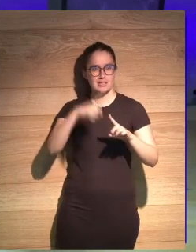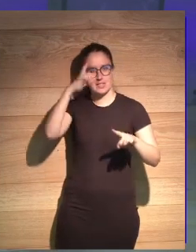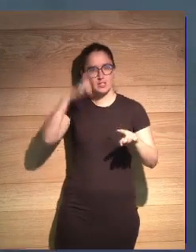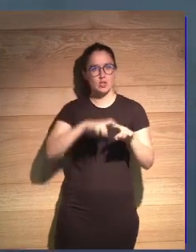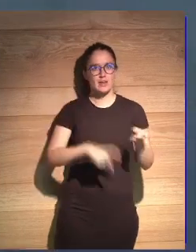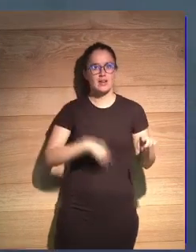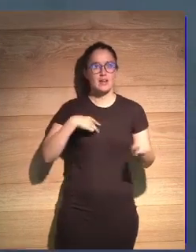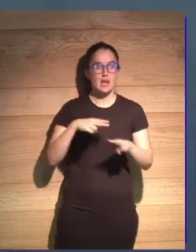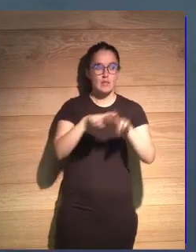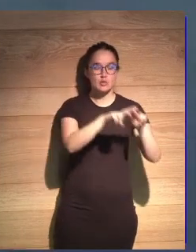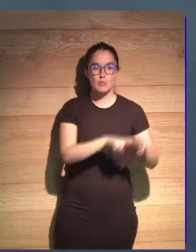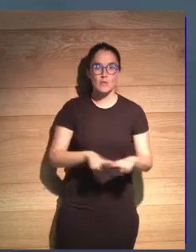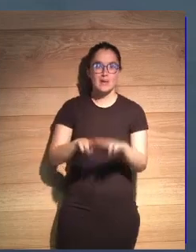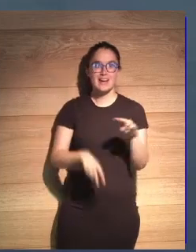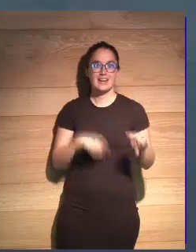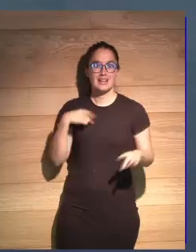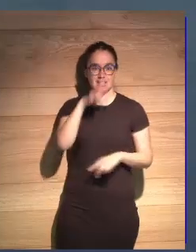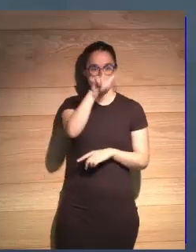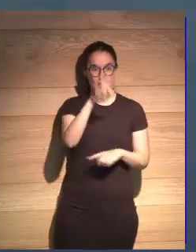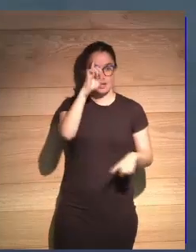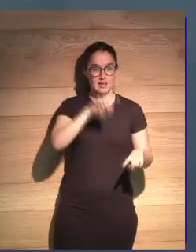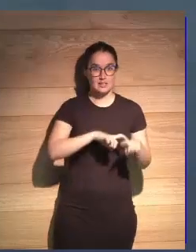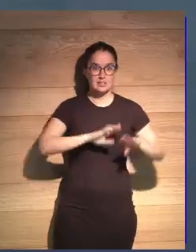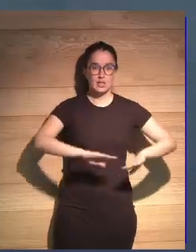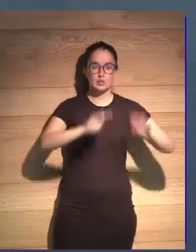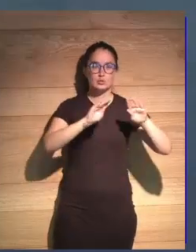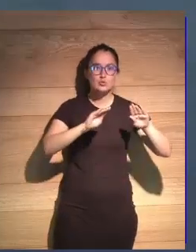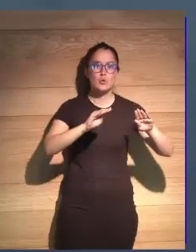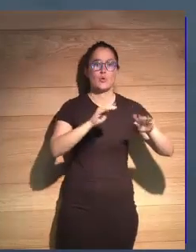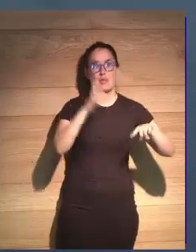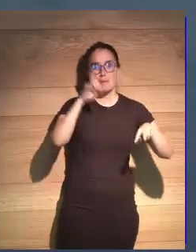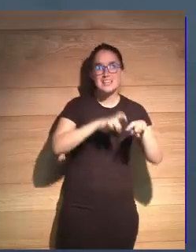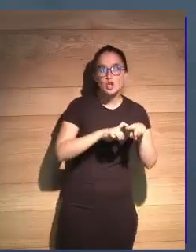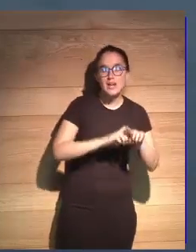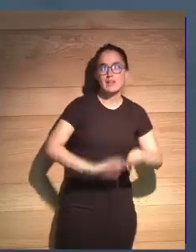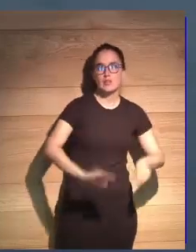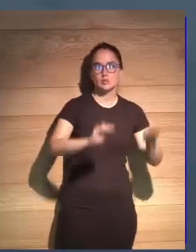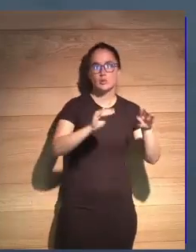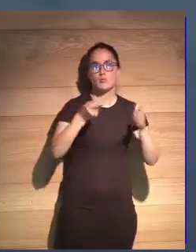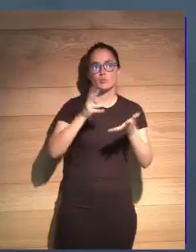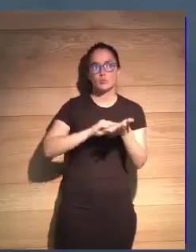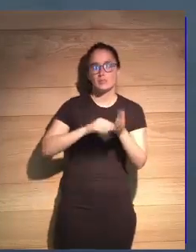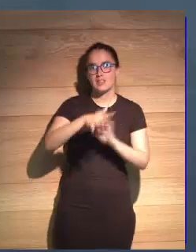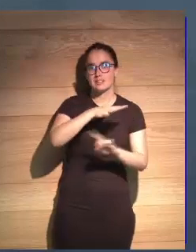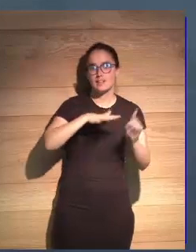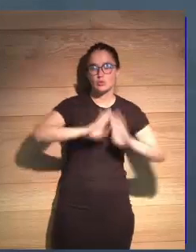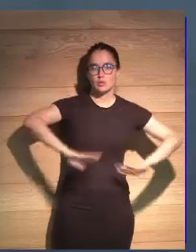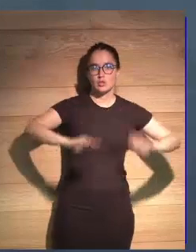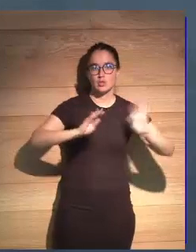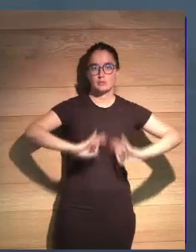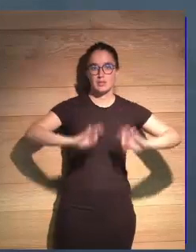single characteristic. So in psychology, what we do is we run a global assessment of that person, the characteristics